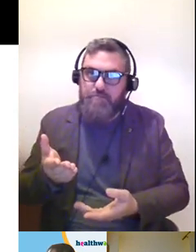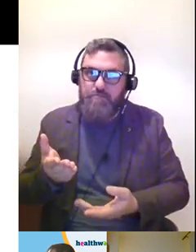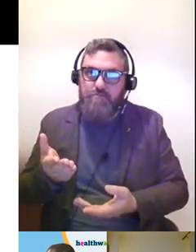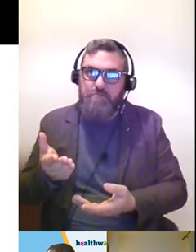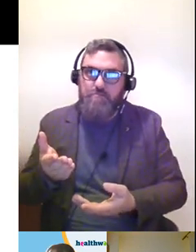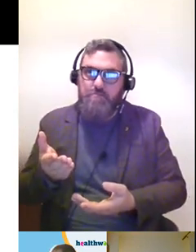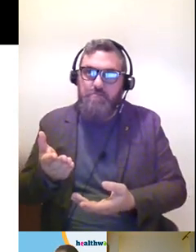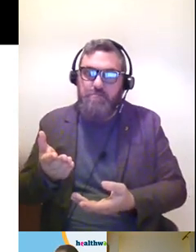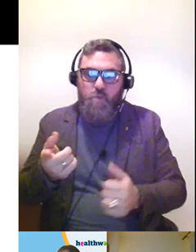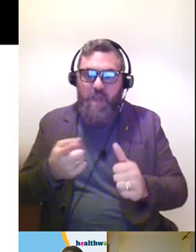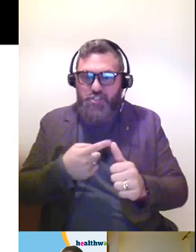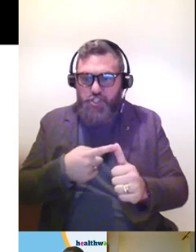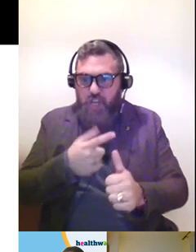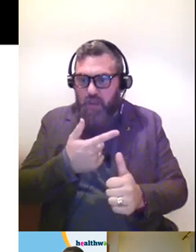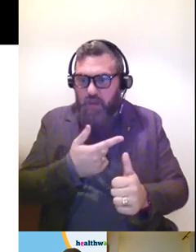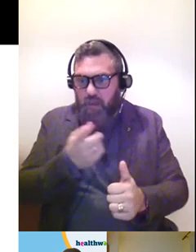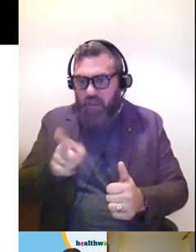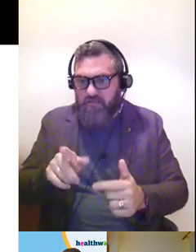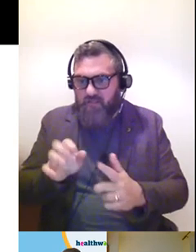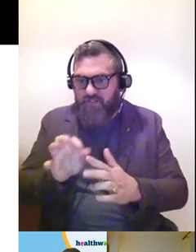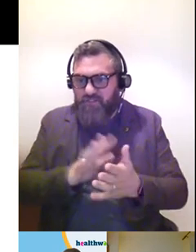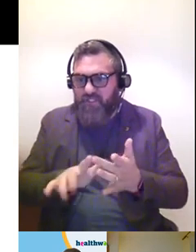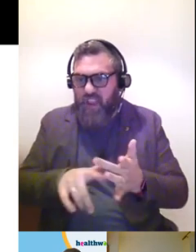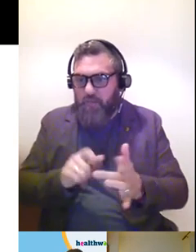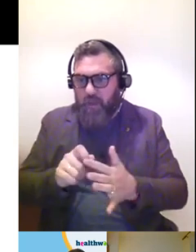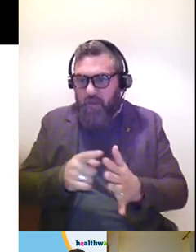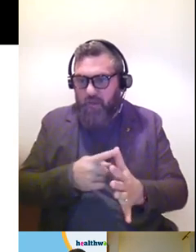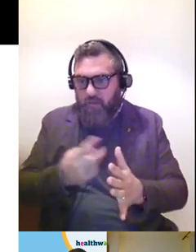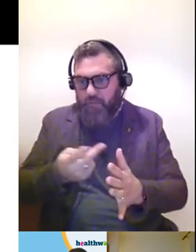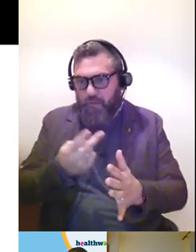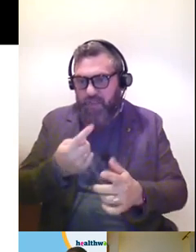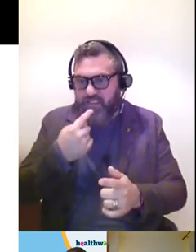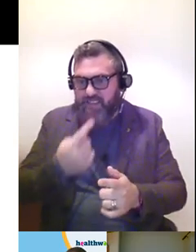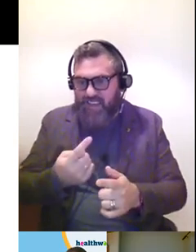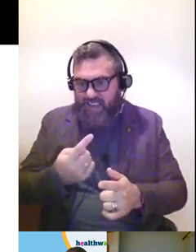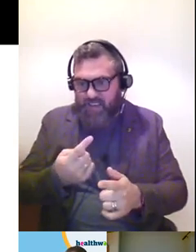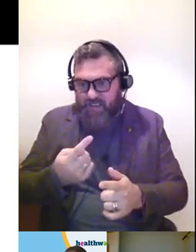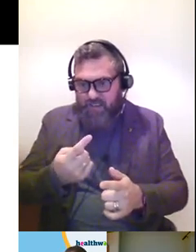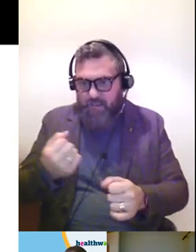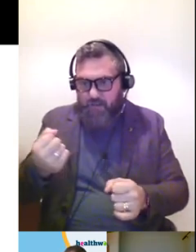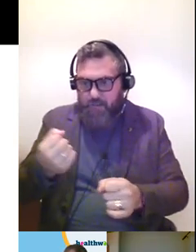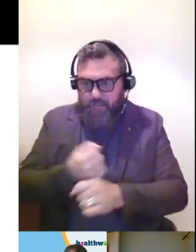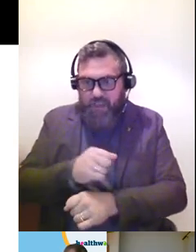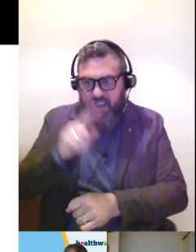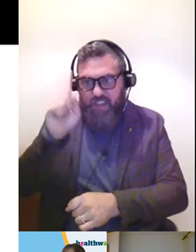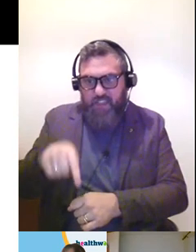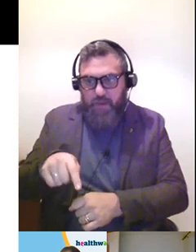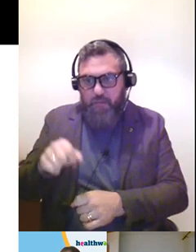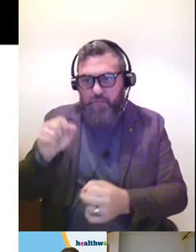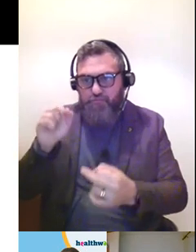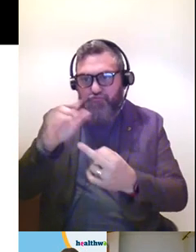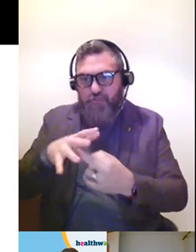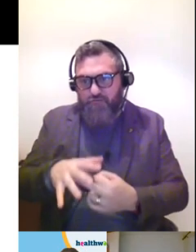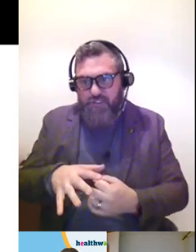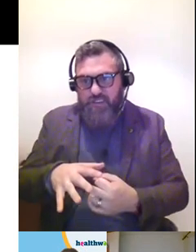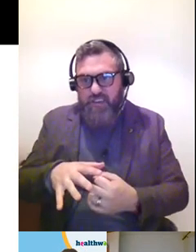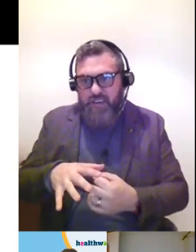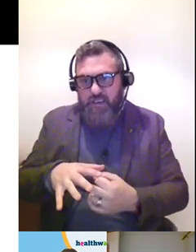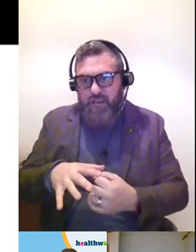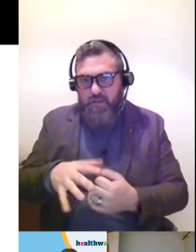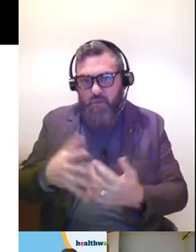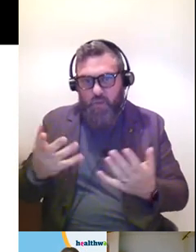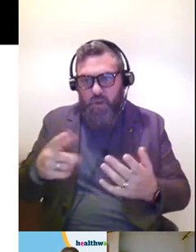as both Angela and Philippa have said, that are making these priorities in the places in which we